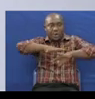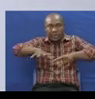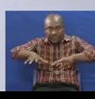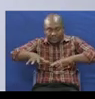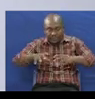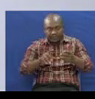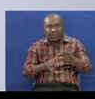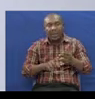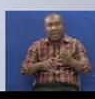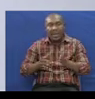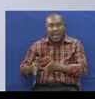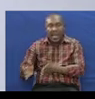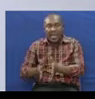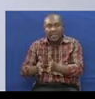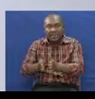oceans,